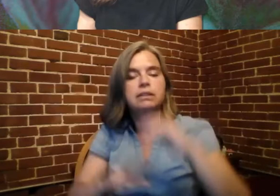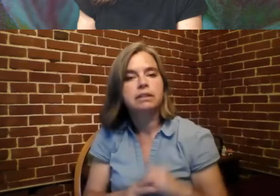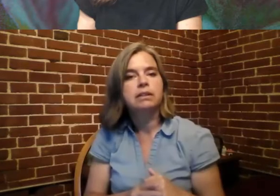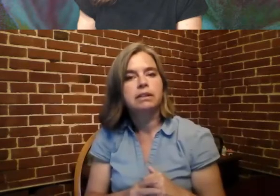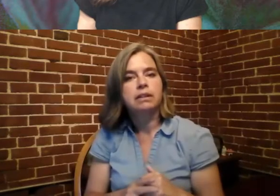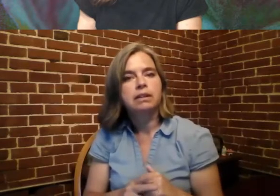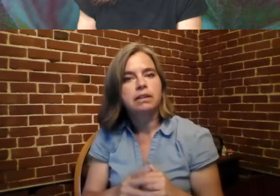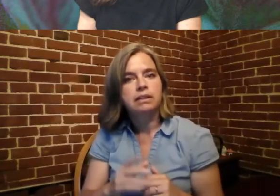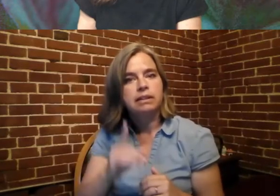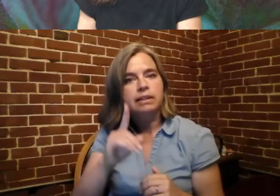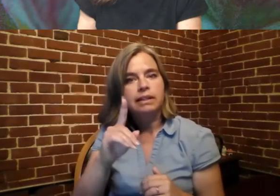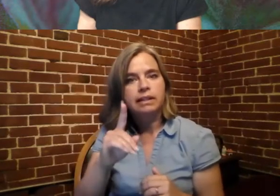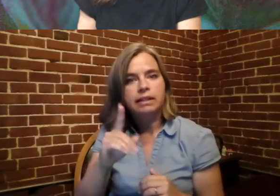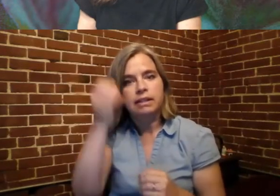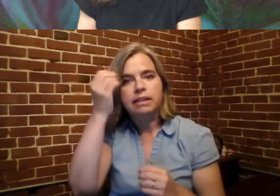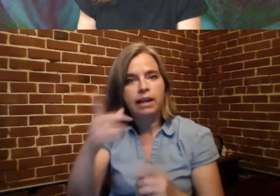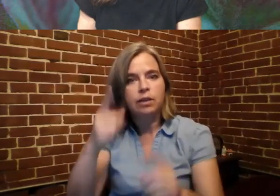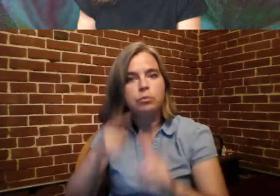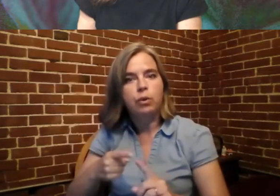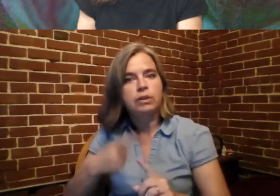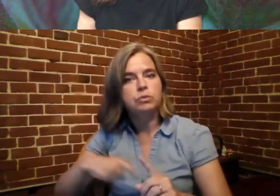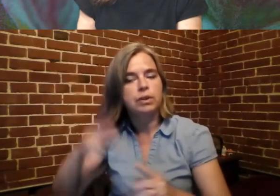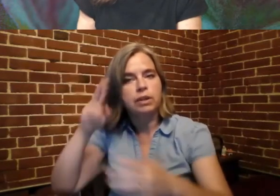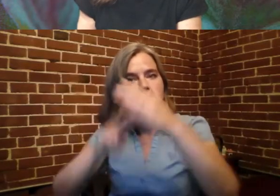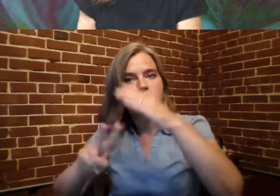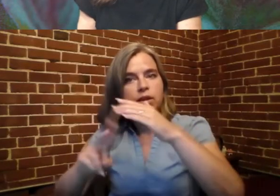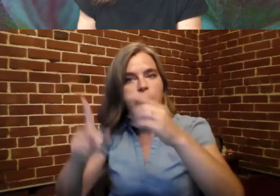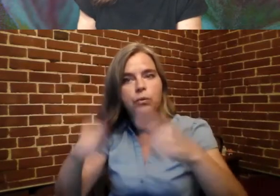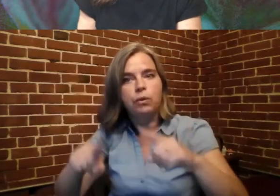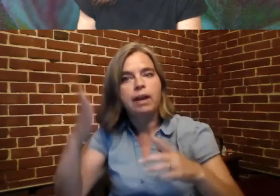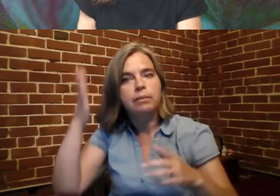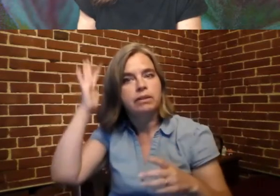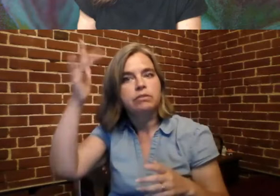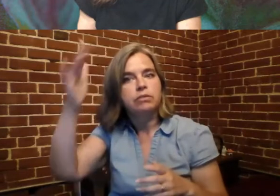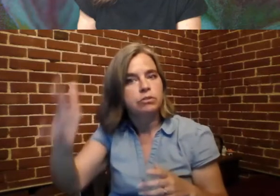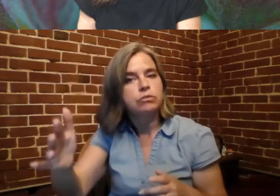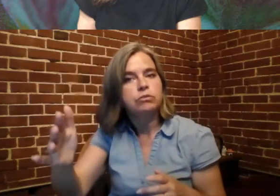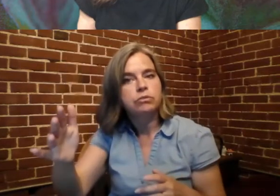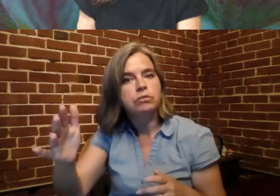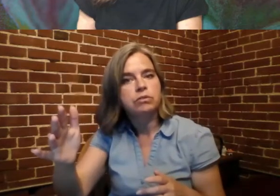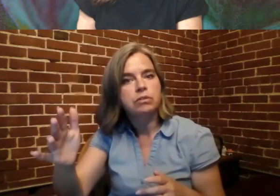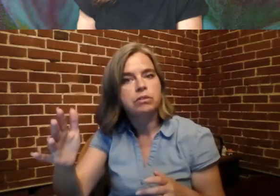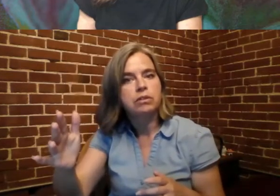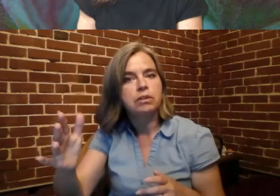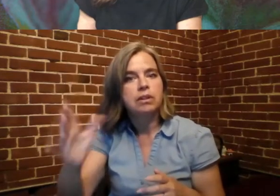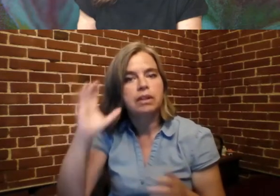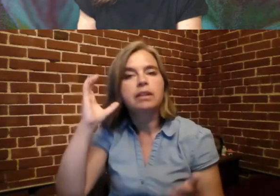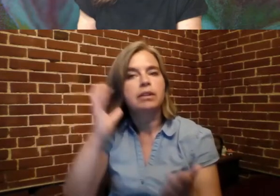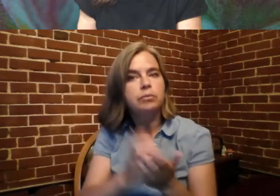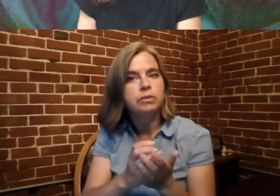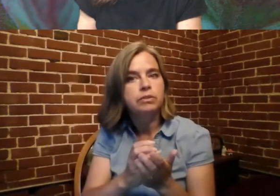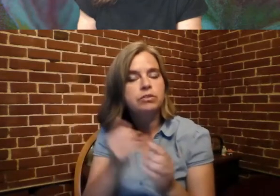can associate with to predict what happened down the road. So I think that these imageries